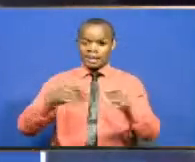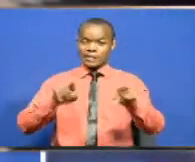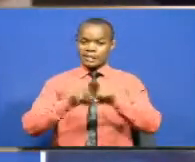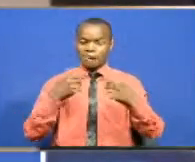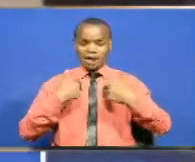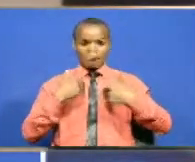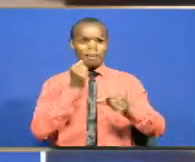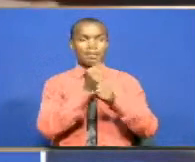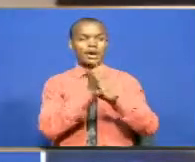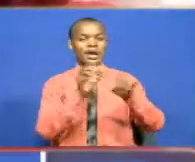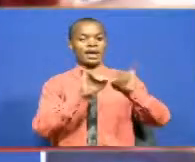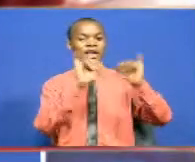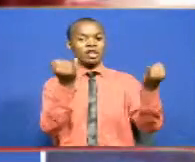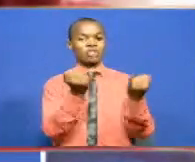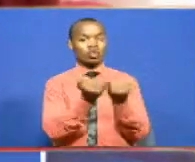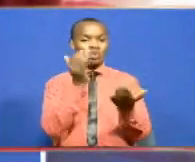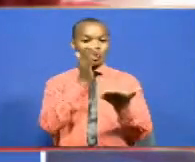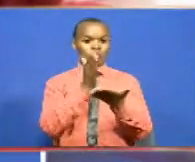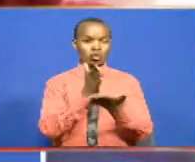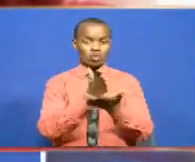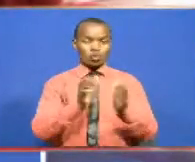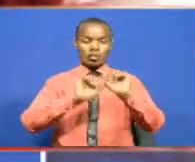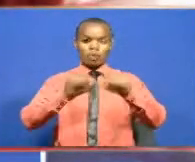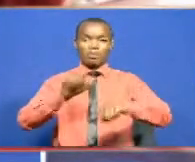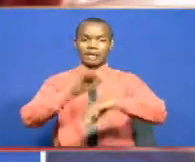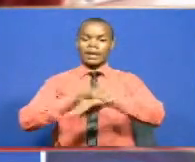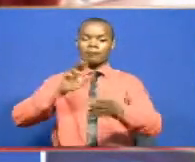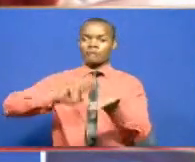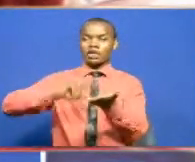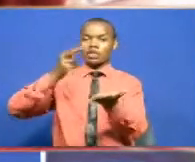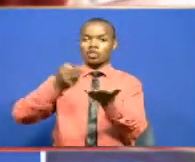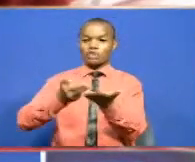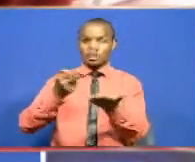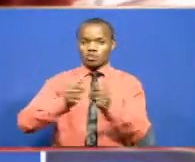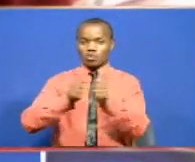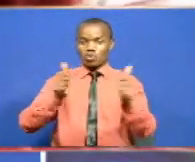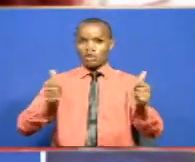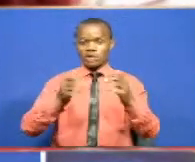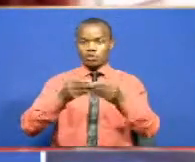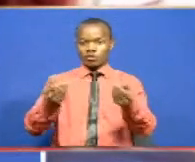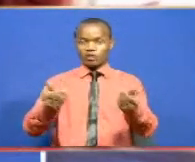the institution to recover corruptly acquired public resources.